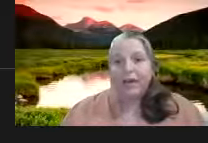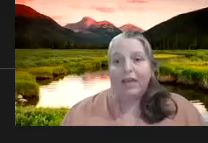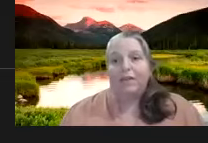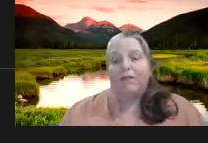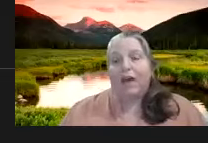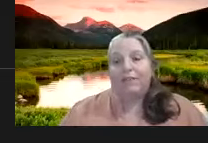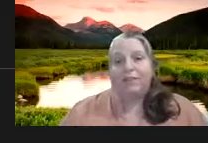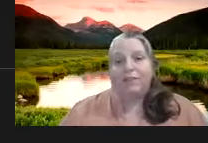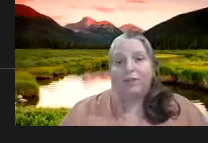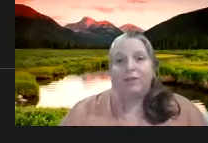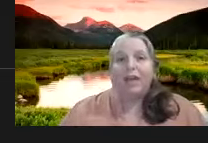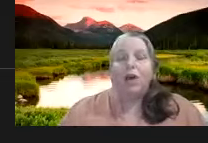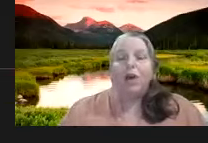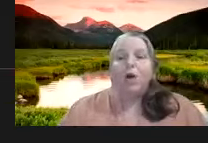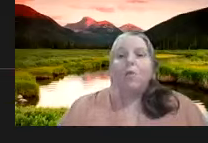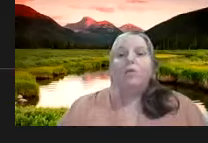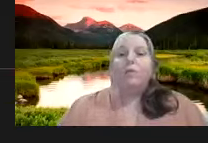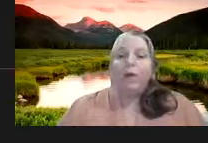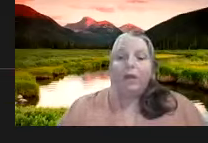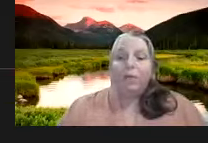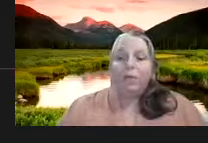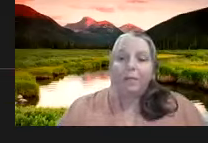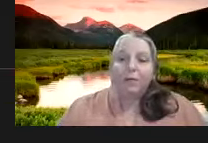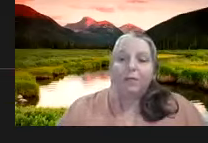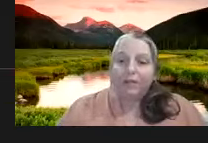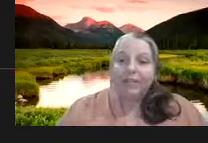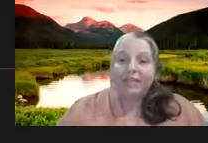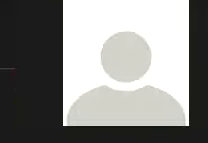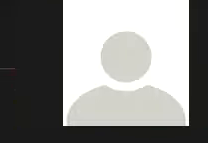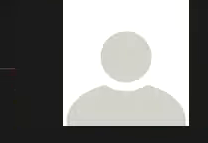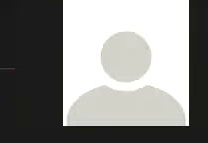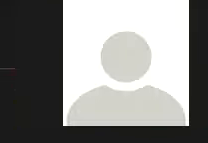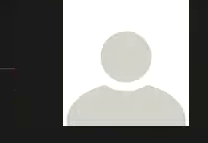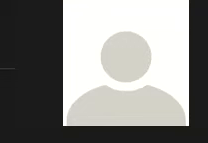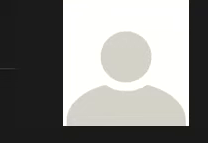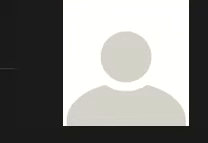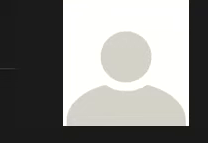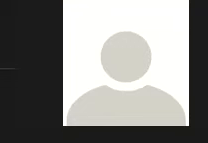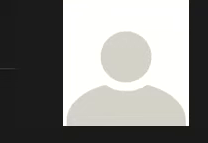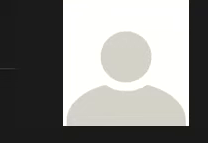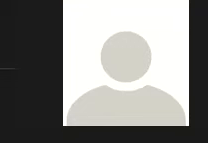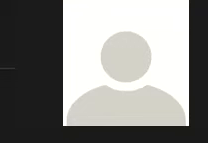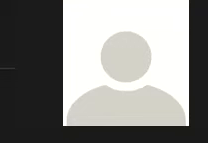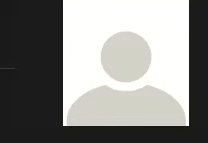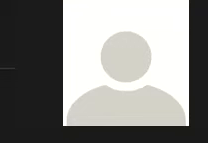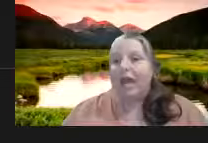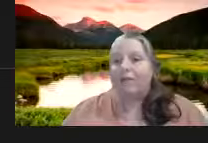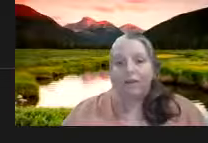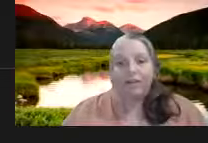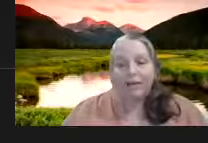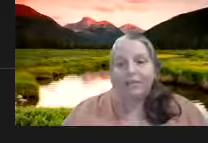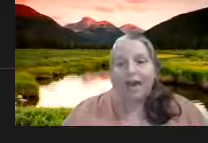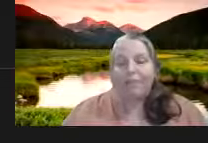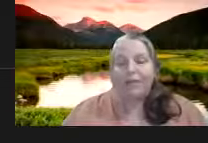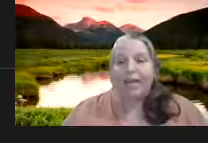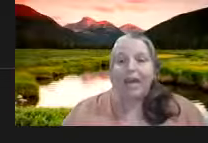and what we really got out of this survey was, where were people impacts of COVID-19 and